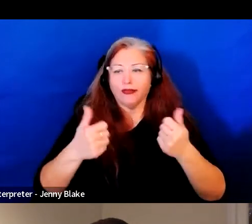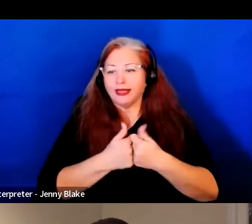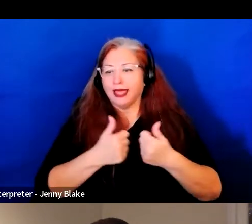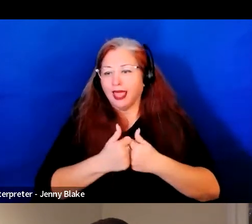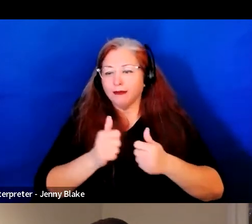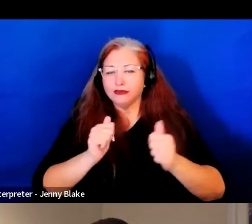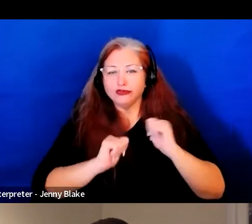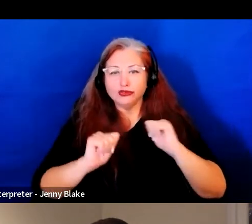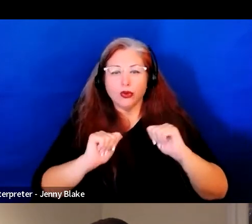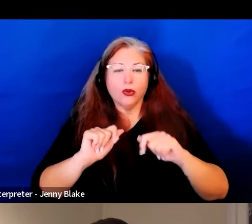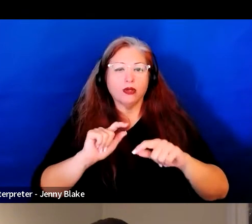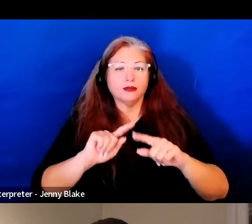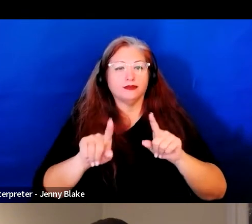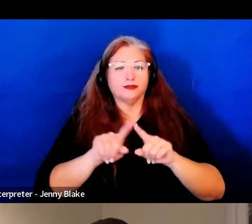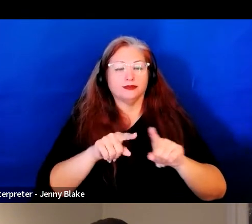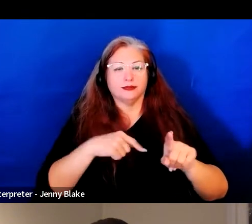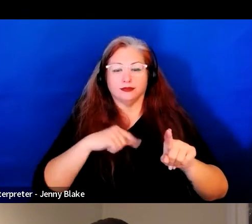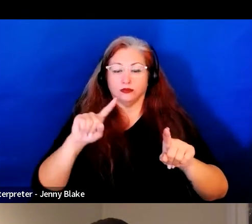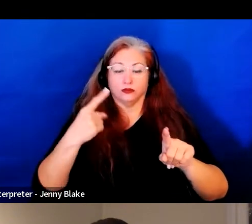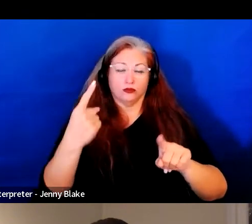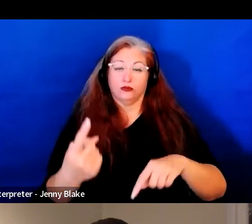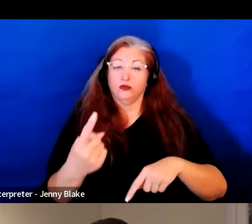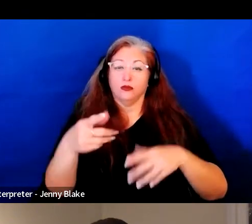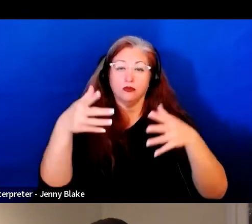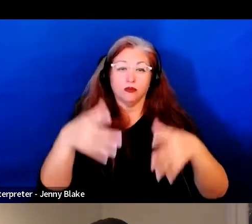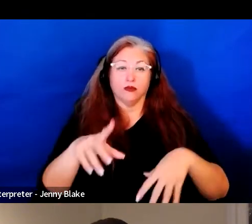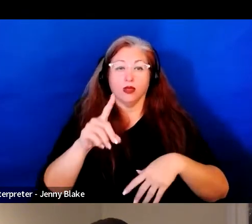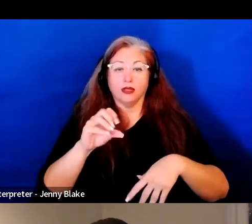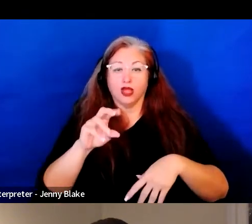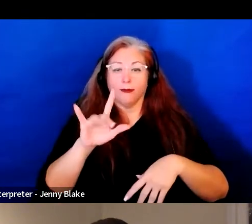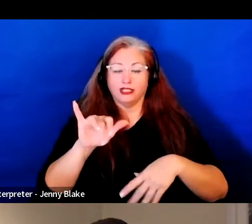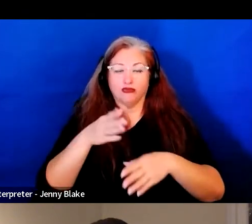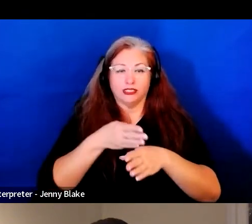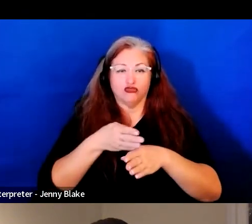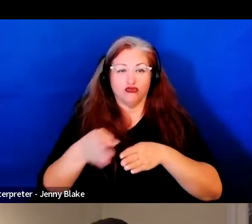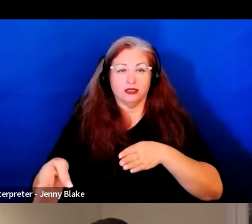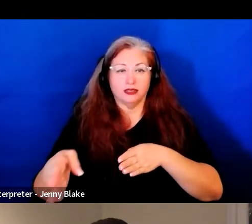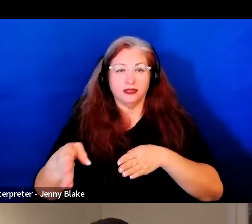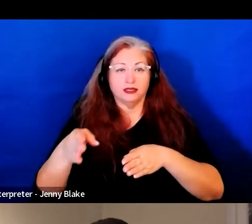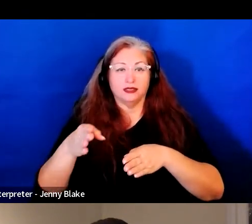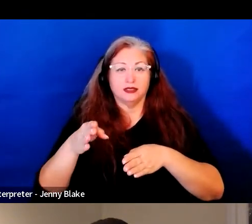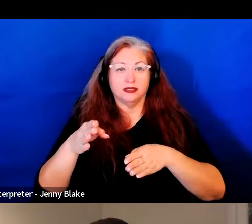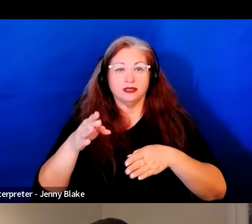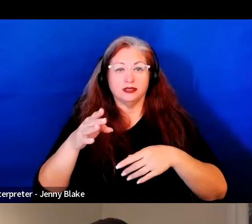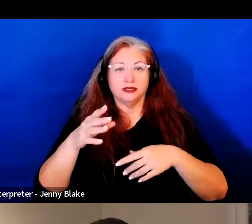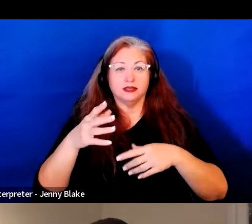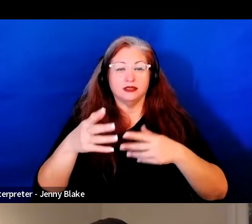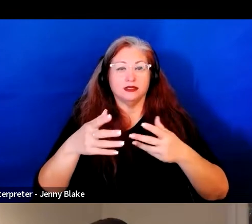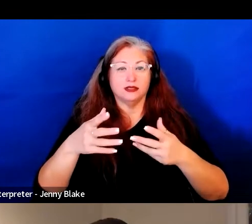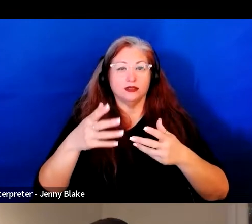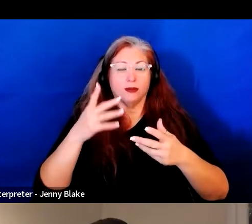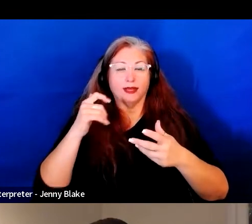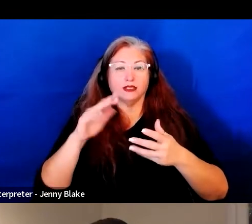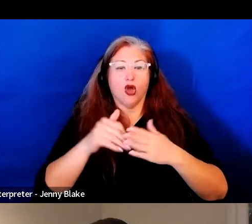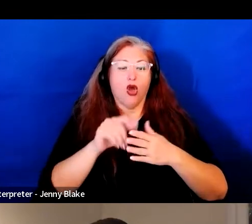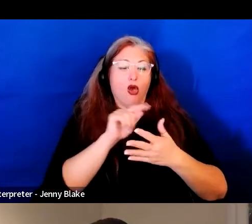then they also have the only remaining documentary strands on, in terms of, because all our